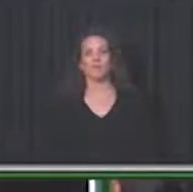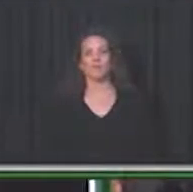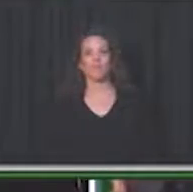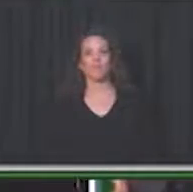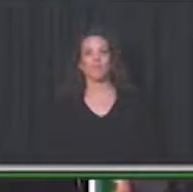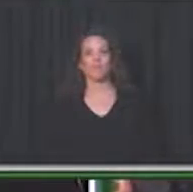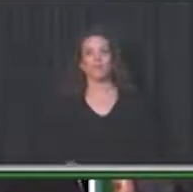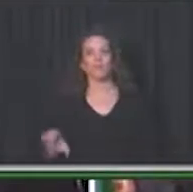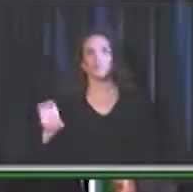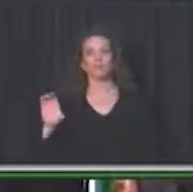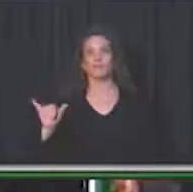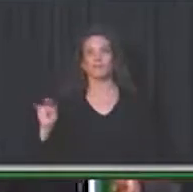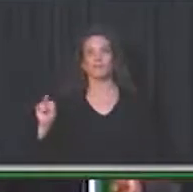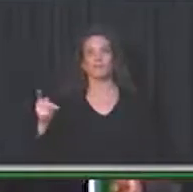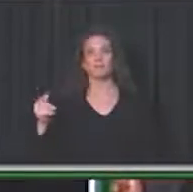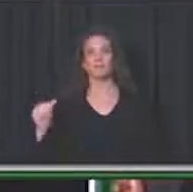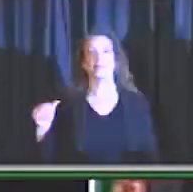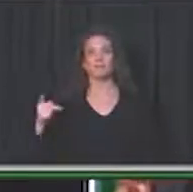Cynthia Padilla.